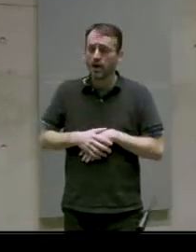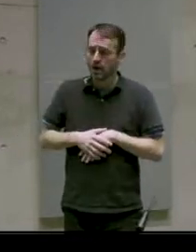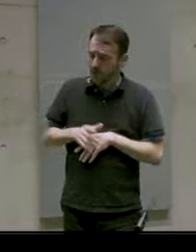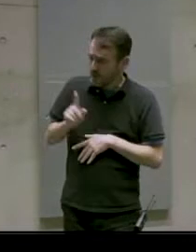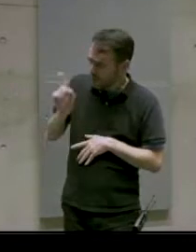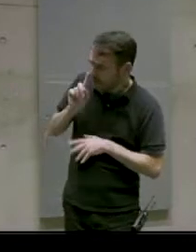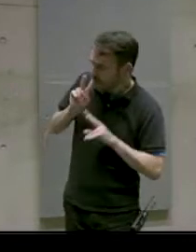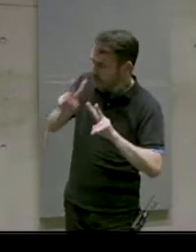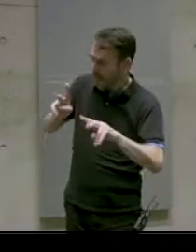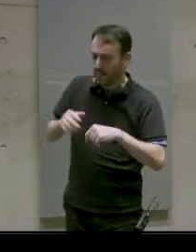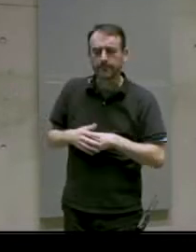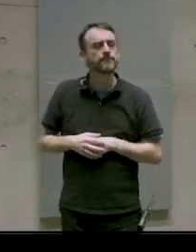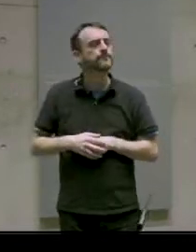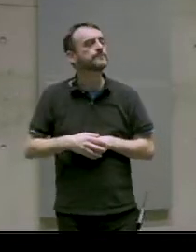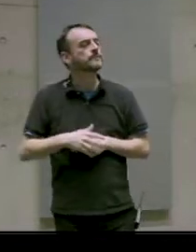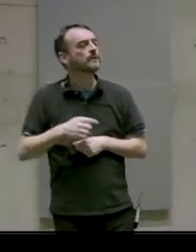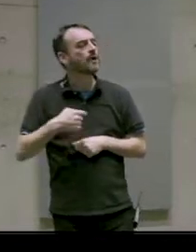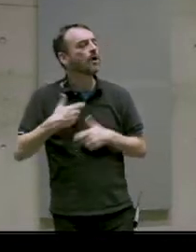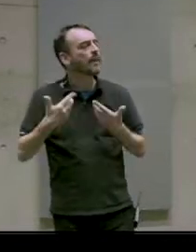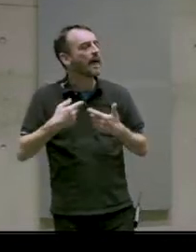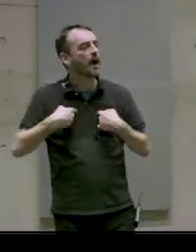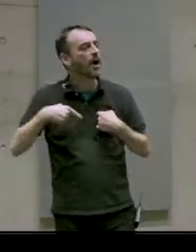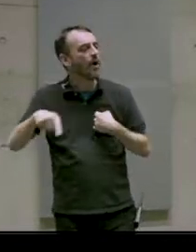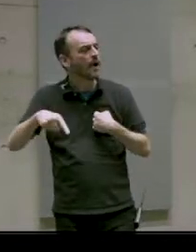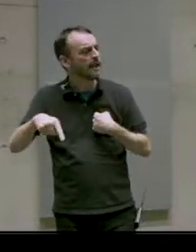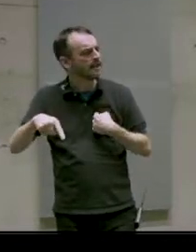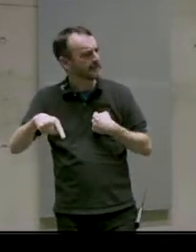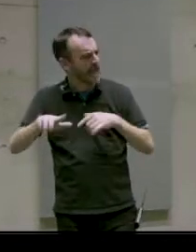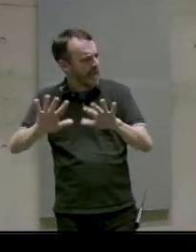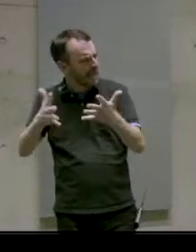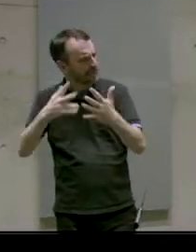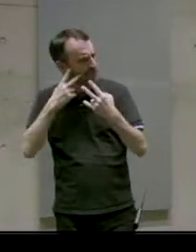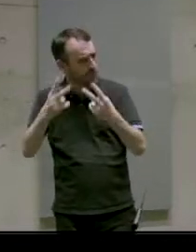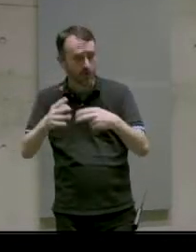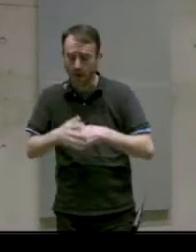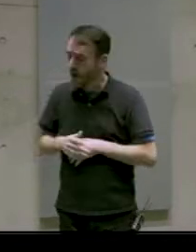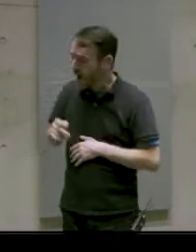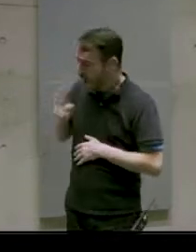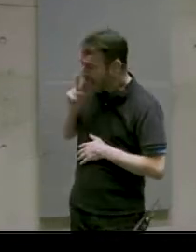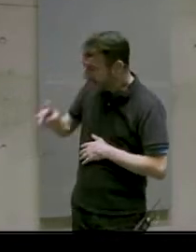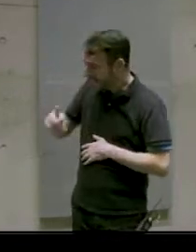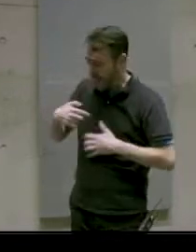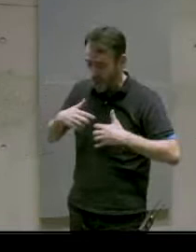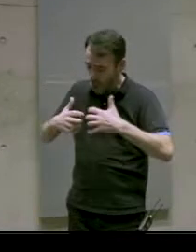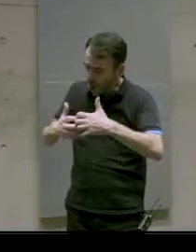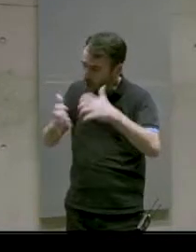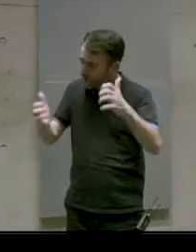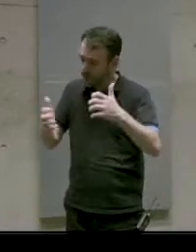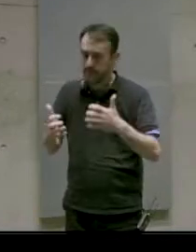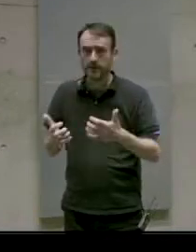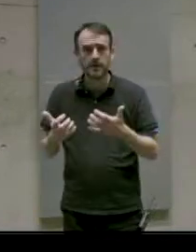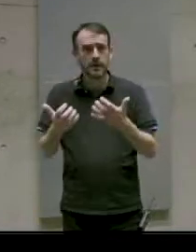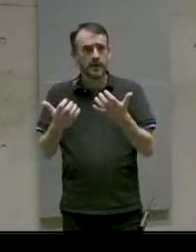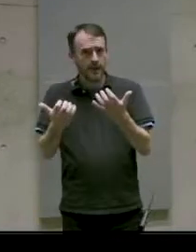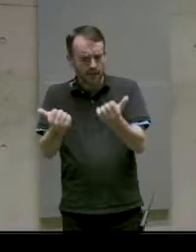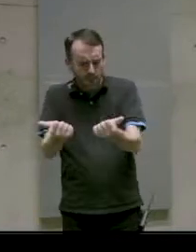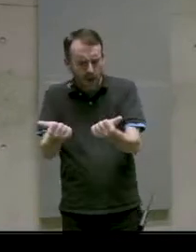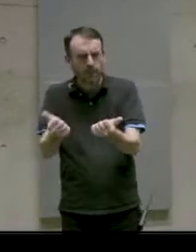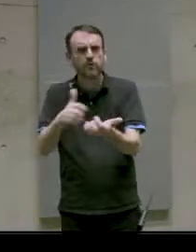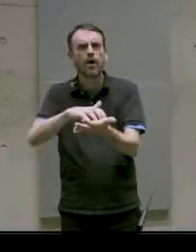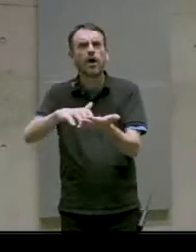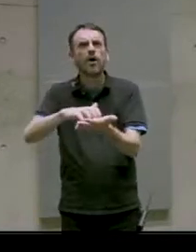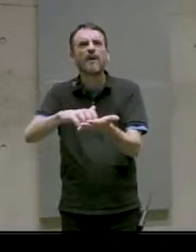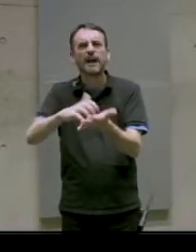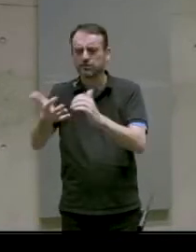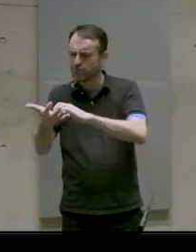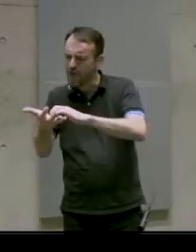at? Can we have a look at his hands? Let me see if I can open them. His palms are covered in a red rash, as if he had